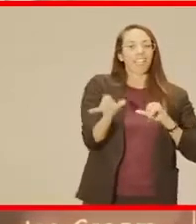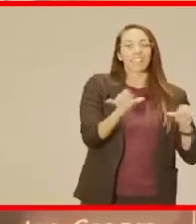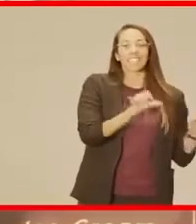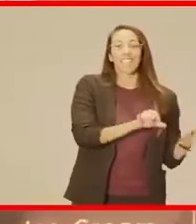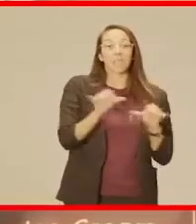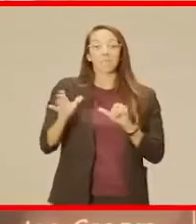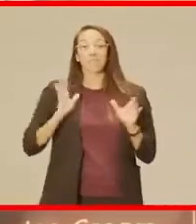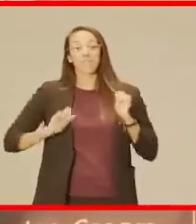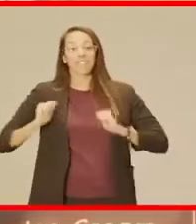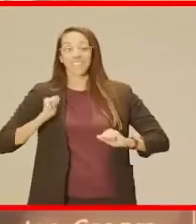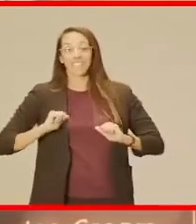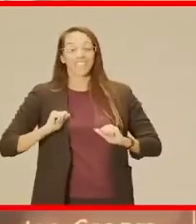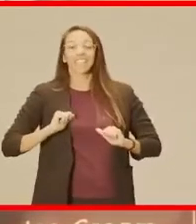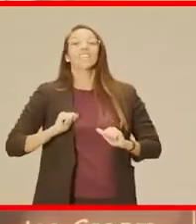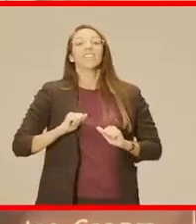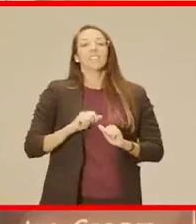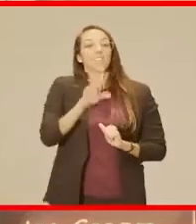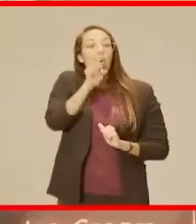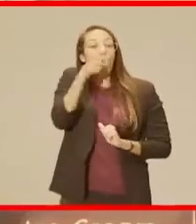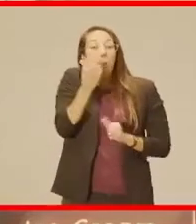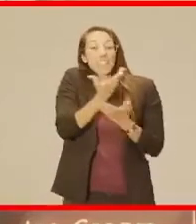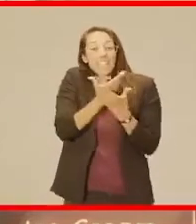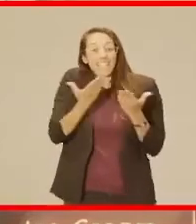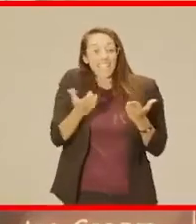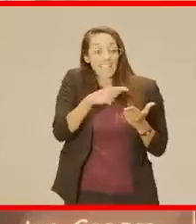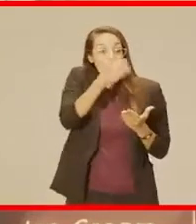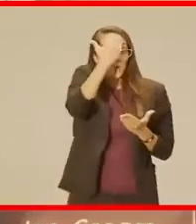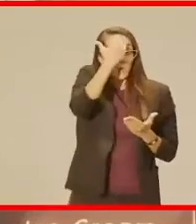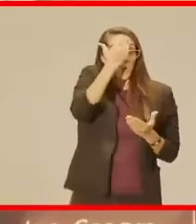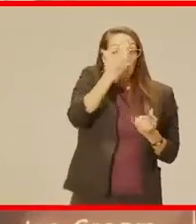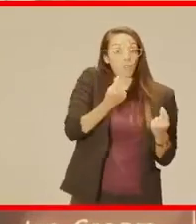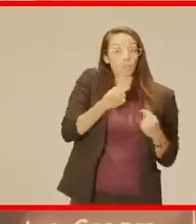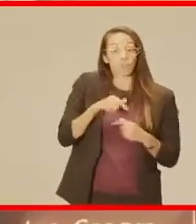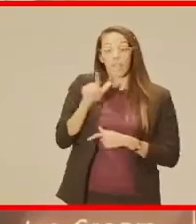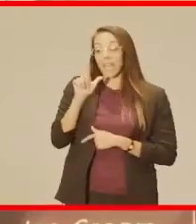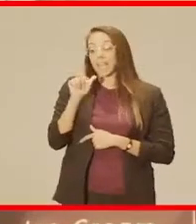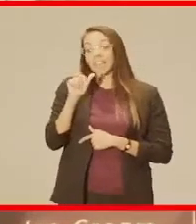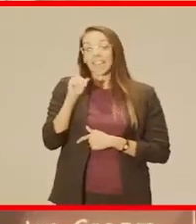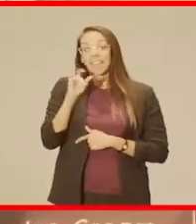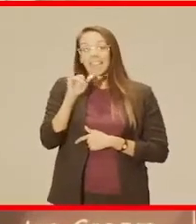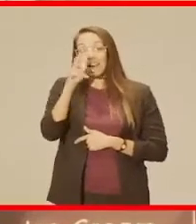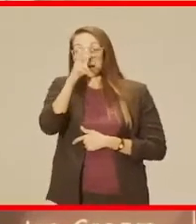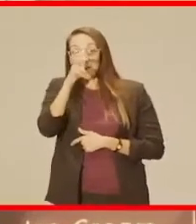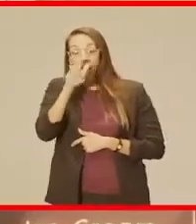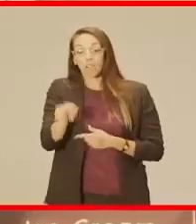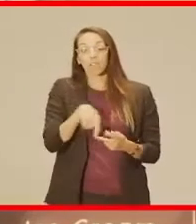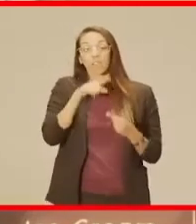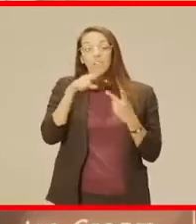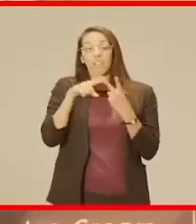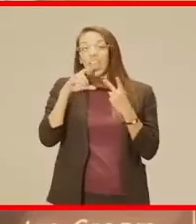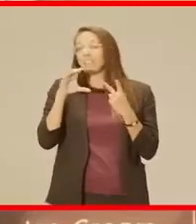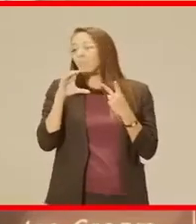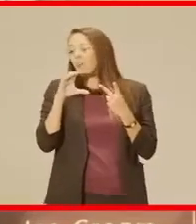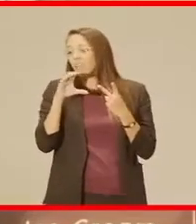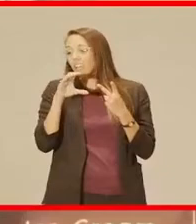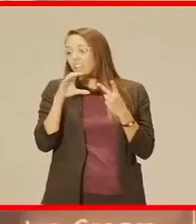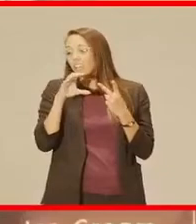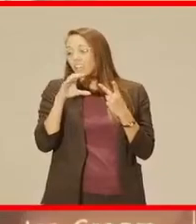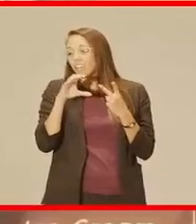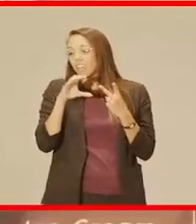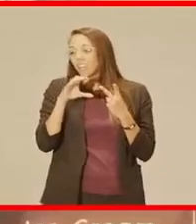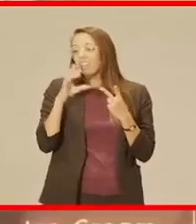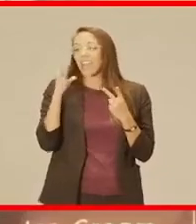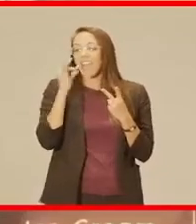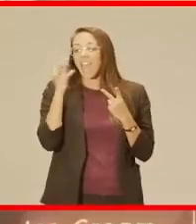he knows that can break the sleeping curse, Ladybug and Cat Noir's miraculous, to make the wish and use the